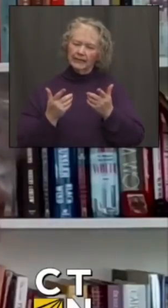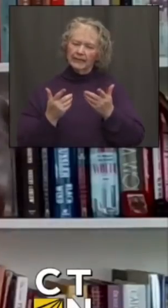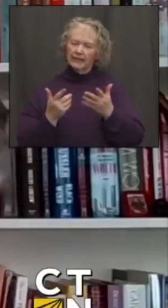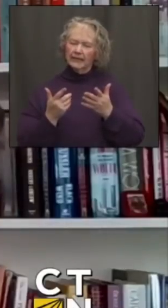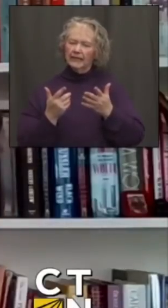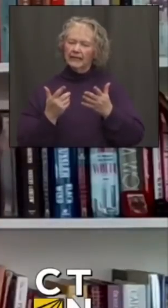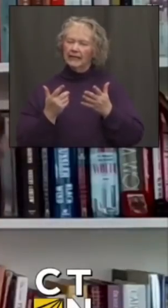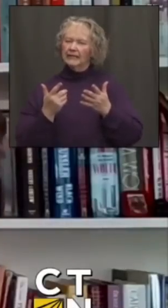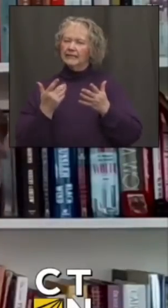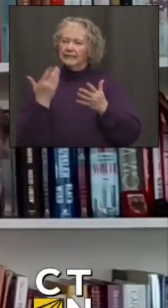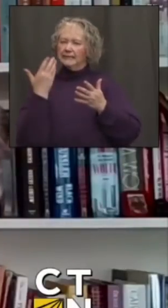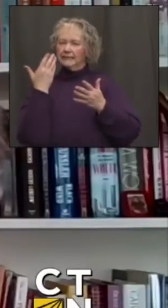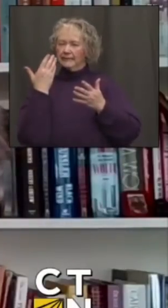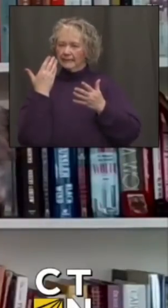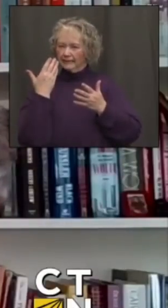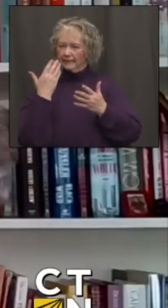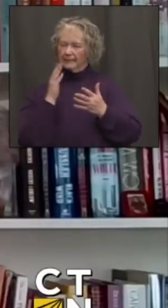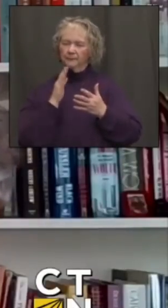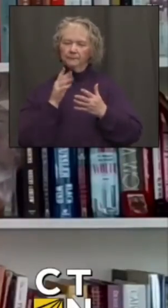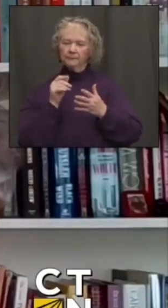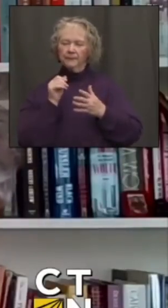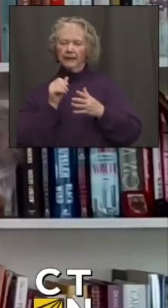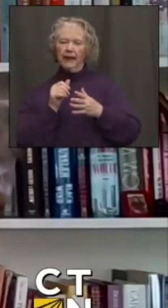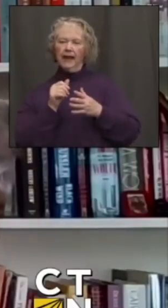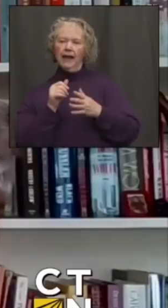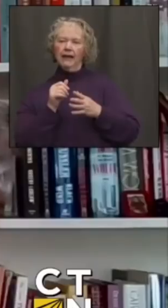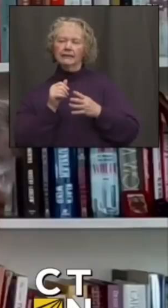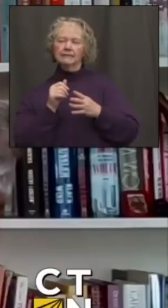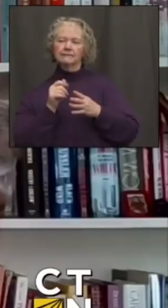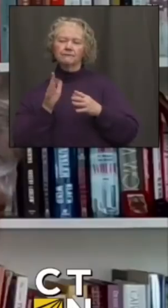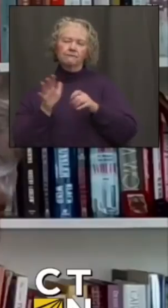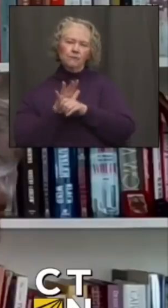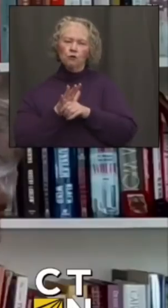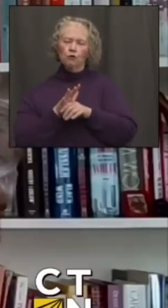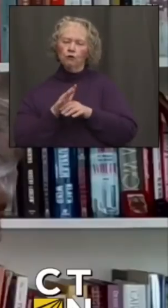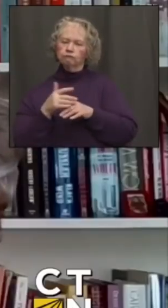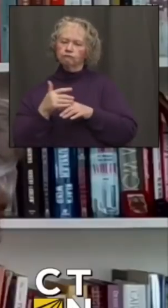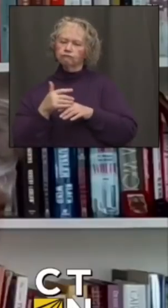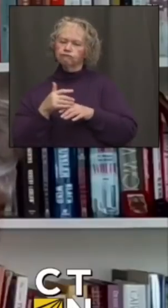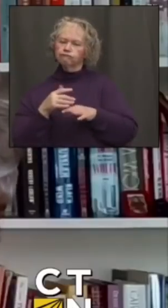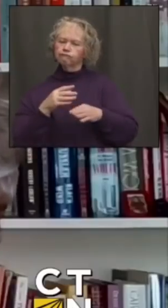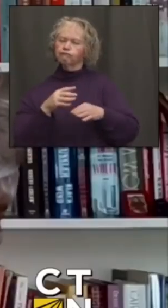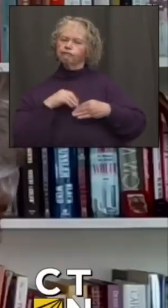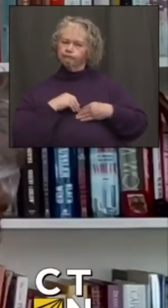some suggestion on this particular variant that it may be able to